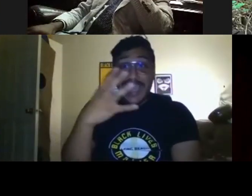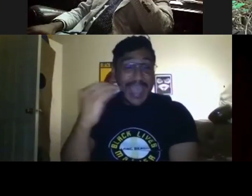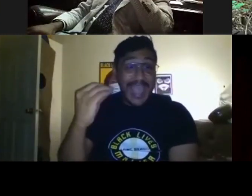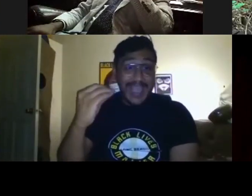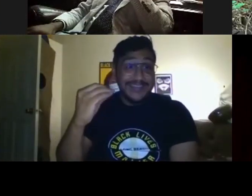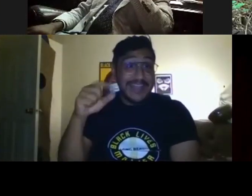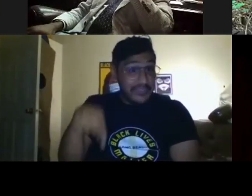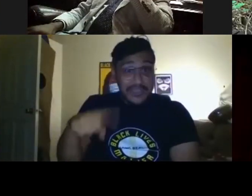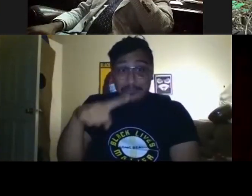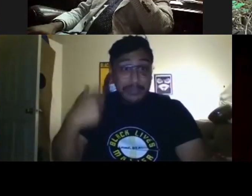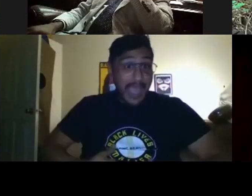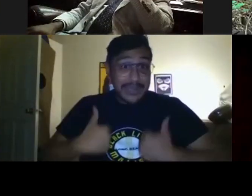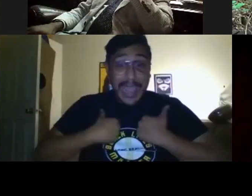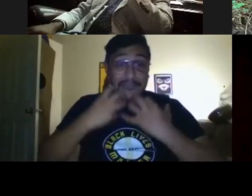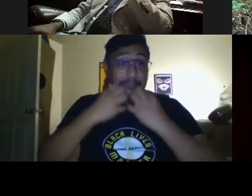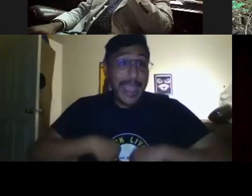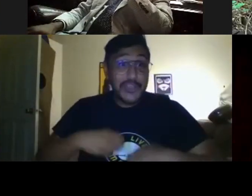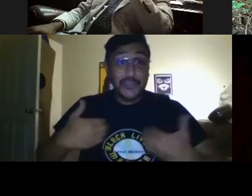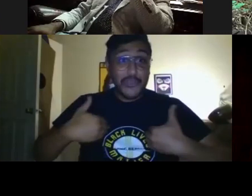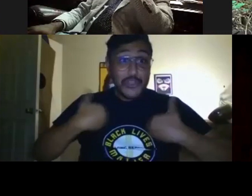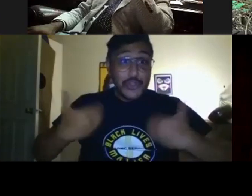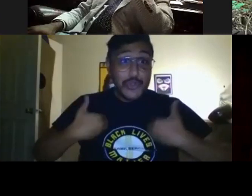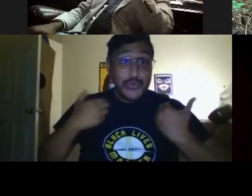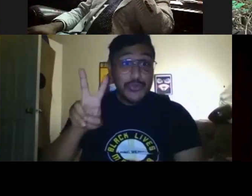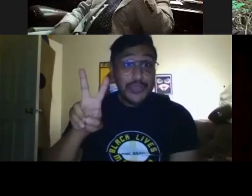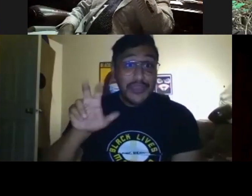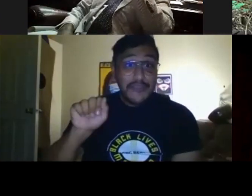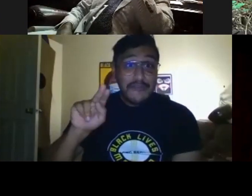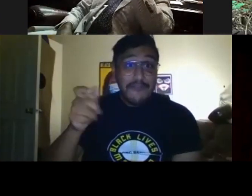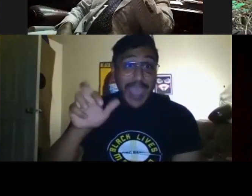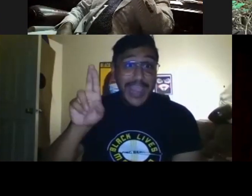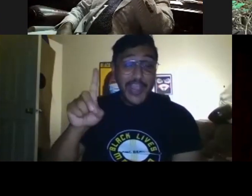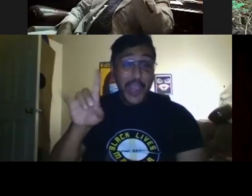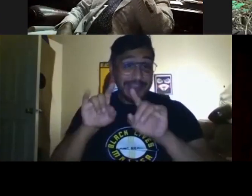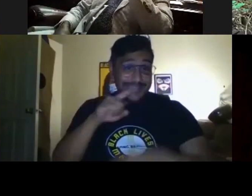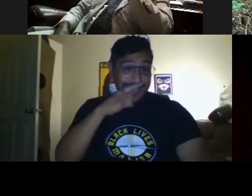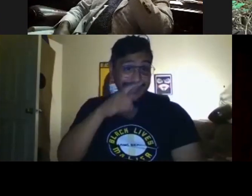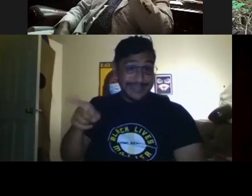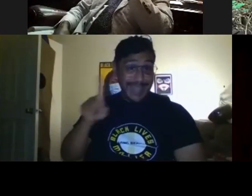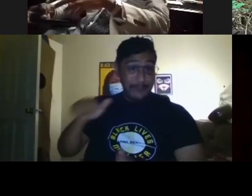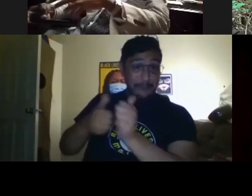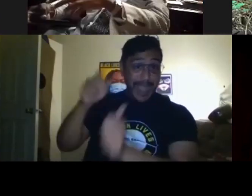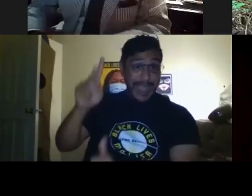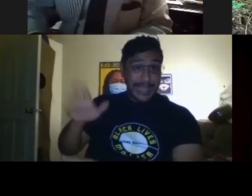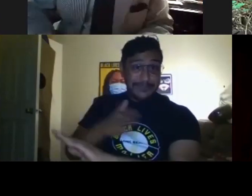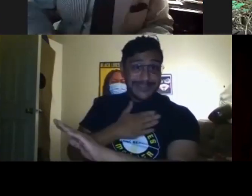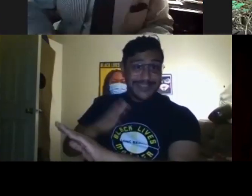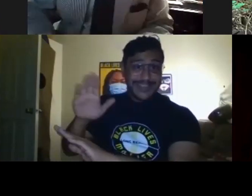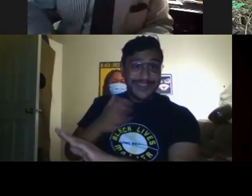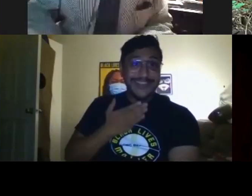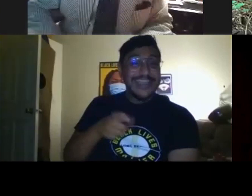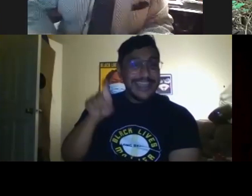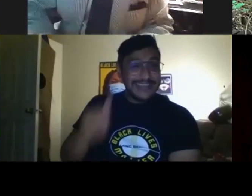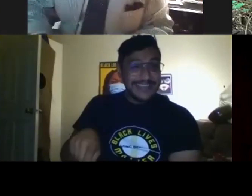Lives Matter Youth Vanguard kids be your backup singers. For sure. We got to close out a protest with that. That